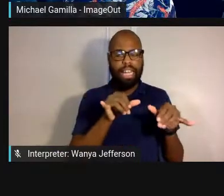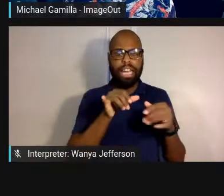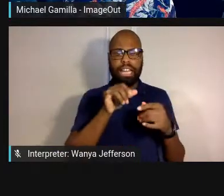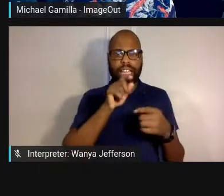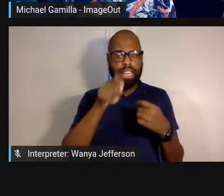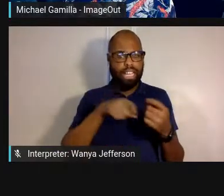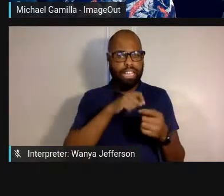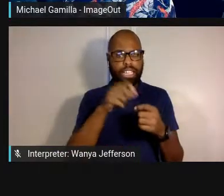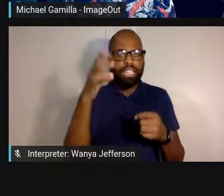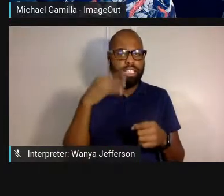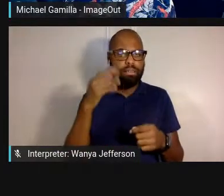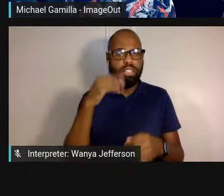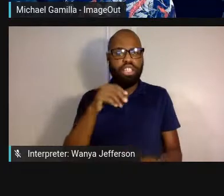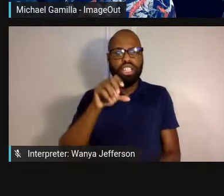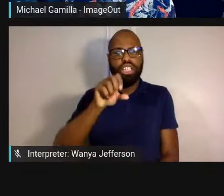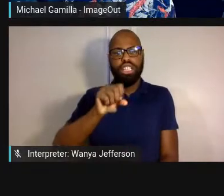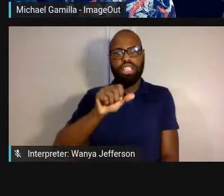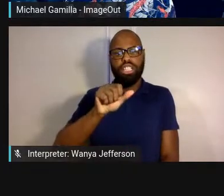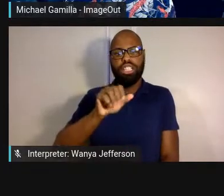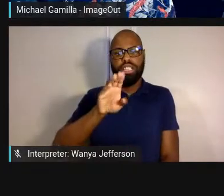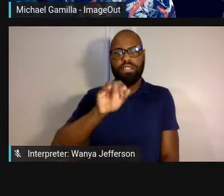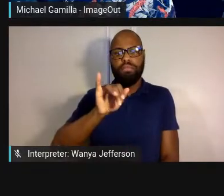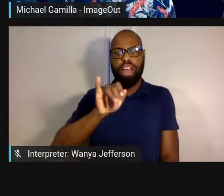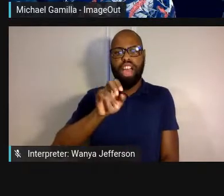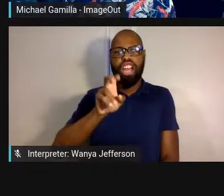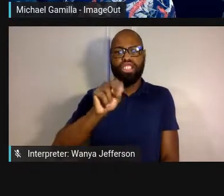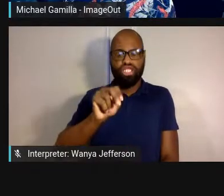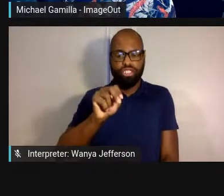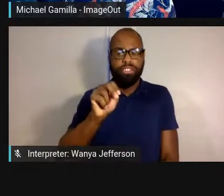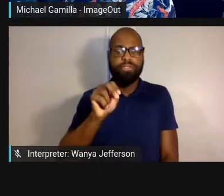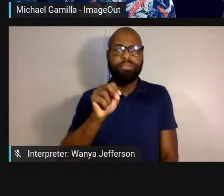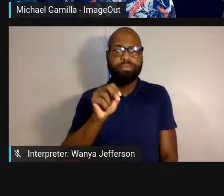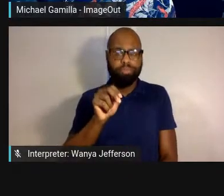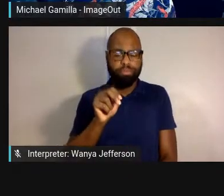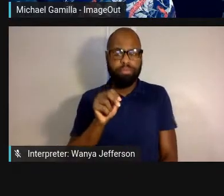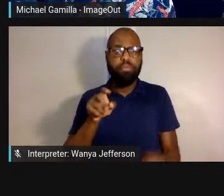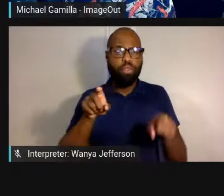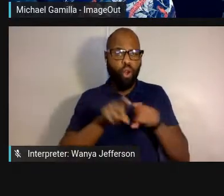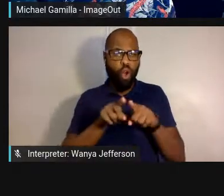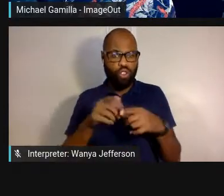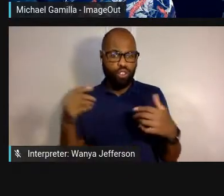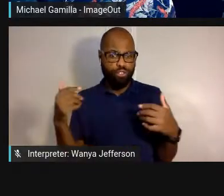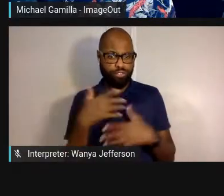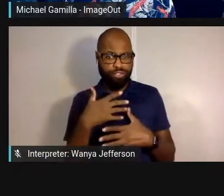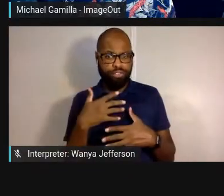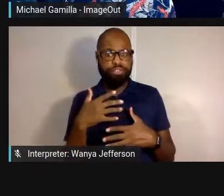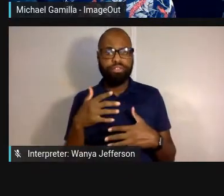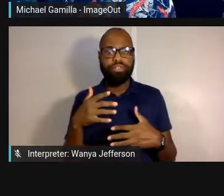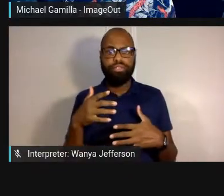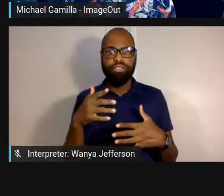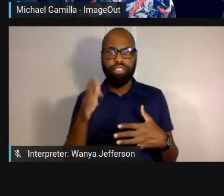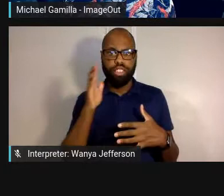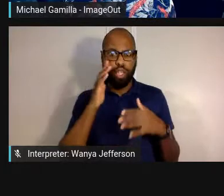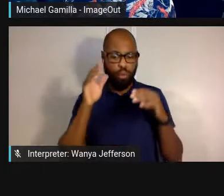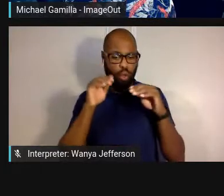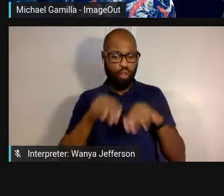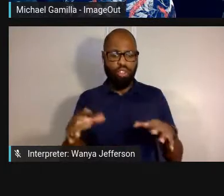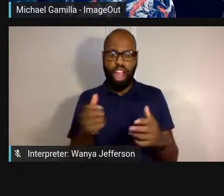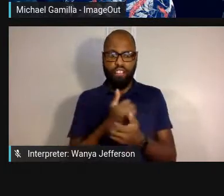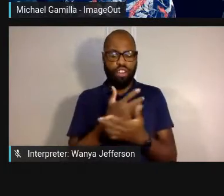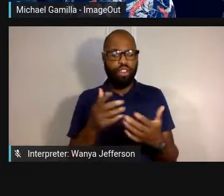experience as Sebastian, and Sebastian at the same time also fears that Adrian is going to lose everything as well. And